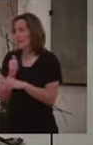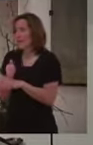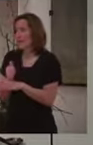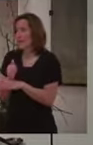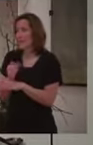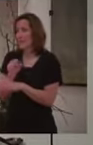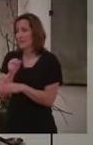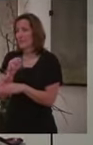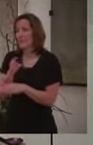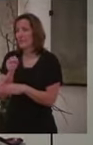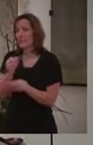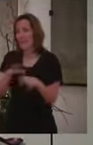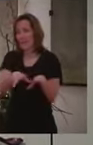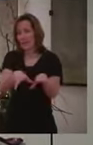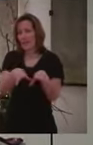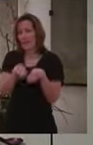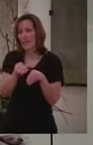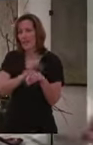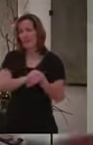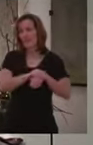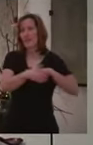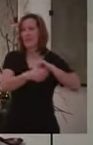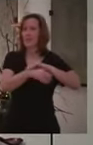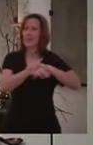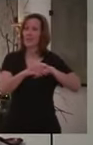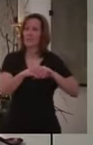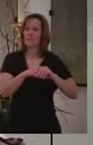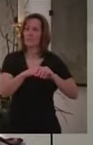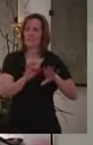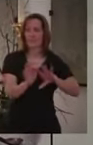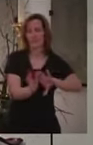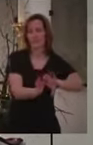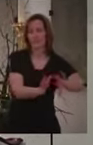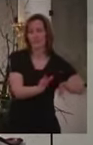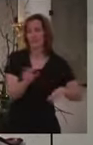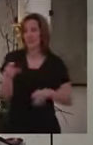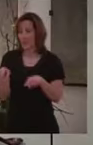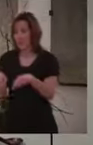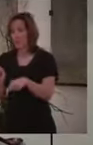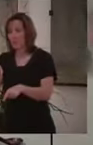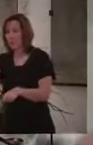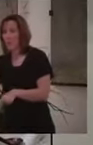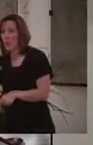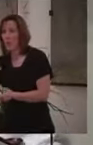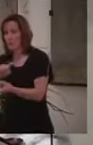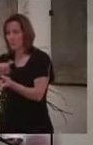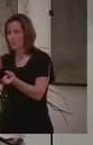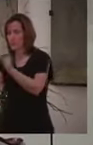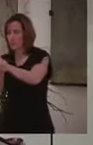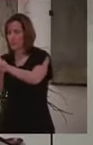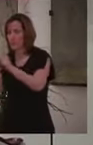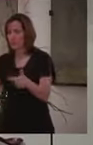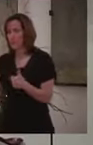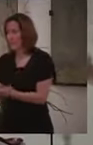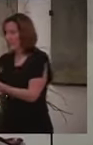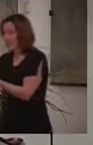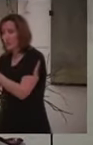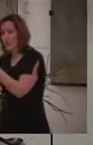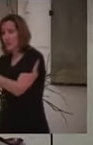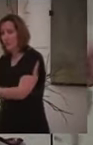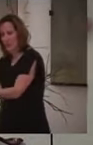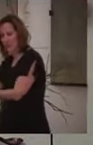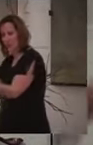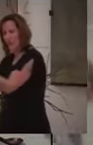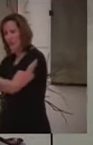Abram and Sarah left comfort and security behind. Paul's life was completely turned around. Jesus challenged